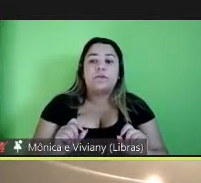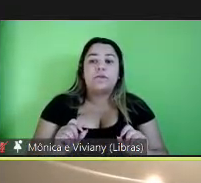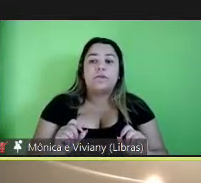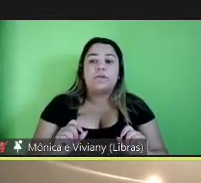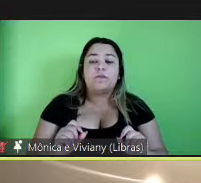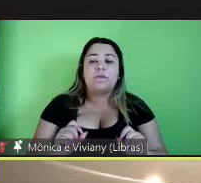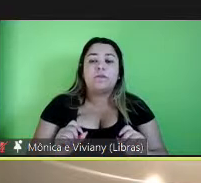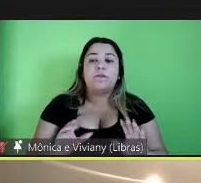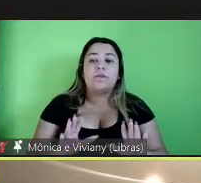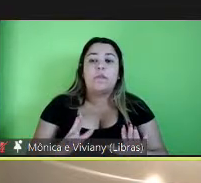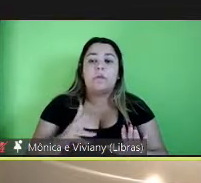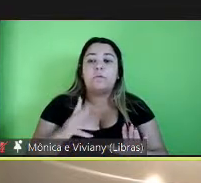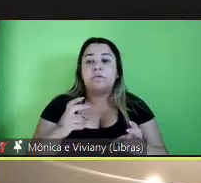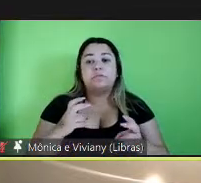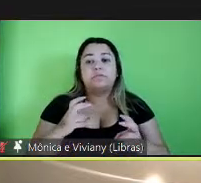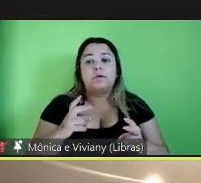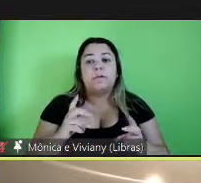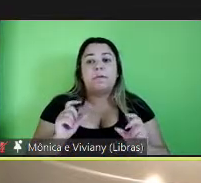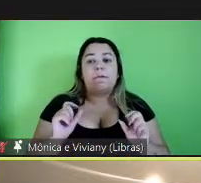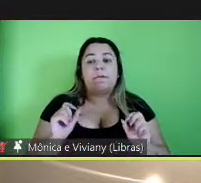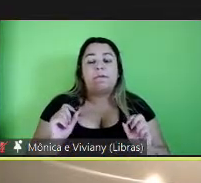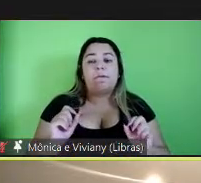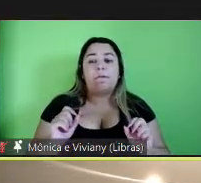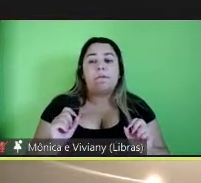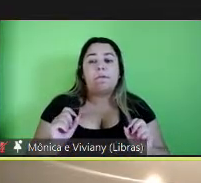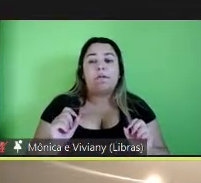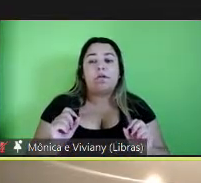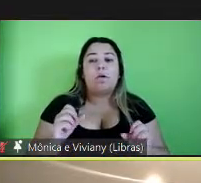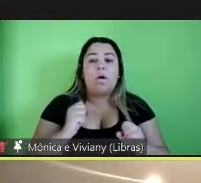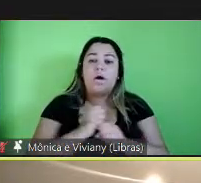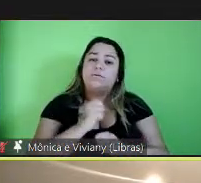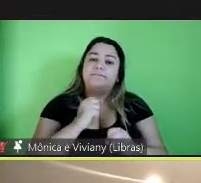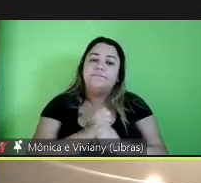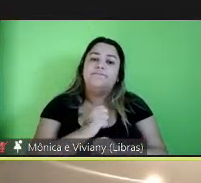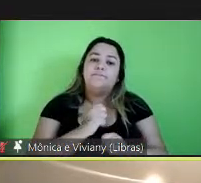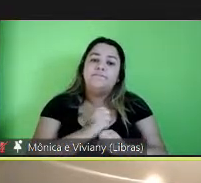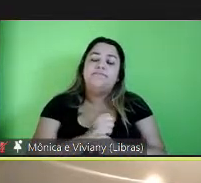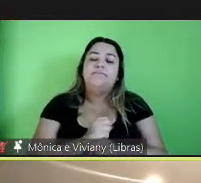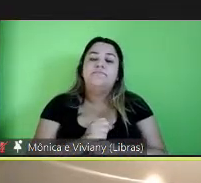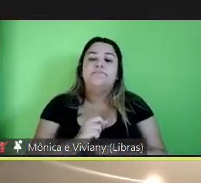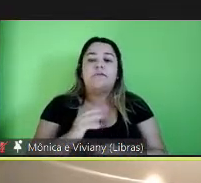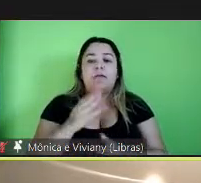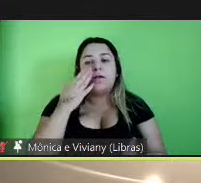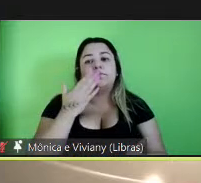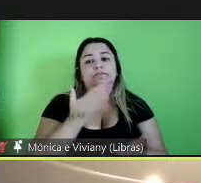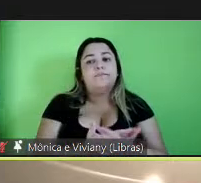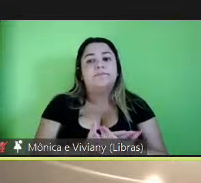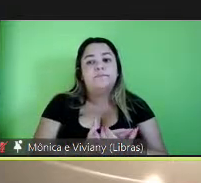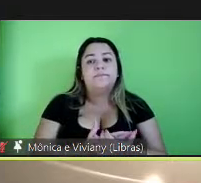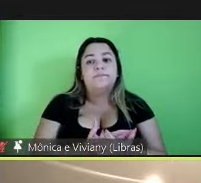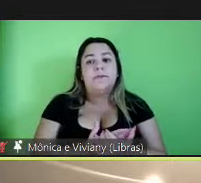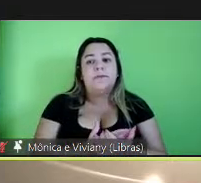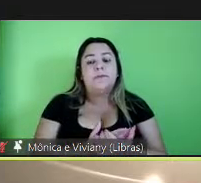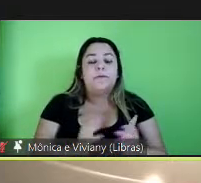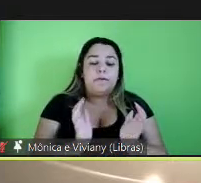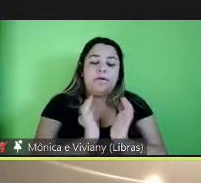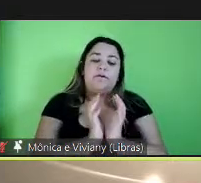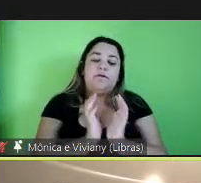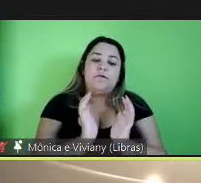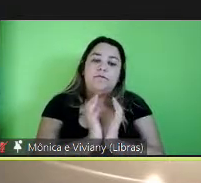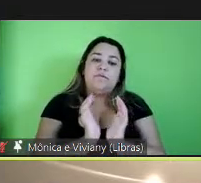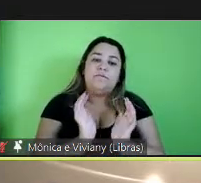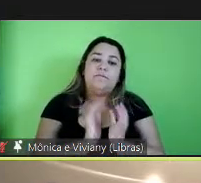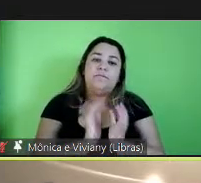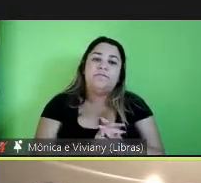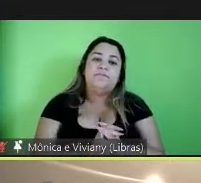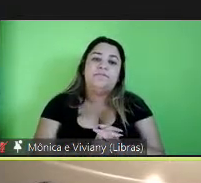build in that relationship, and trust was key. We were in it sort of for the long